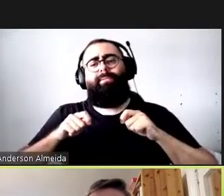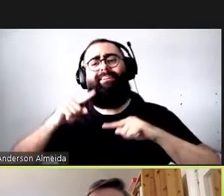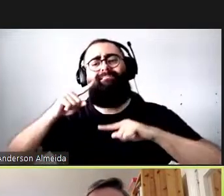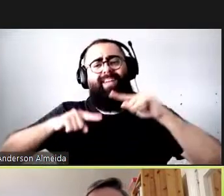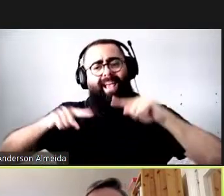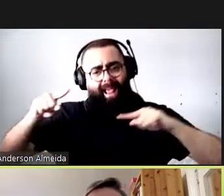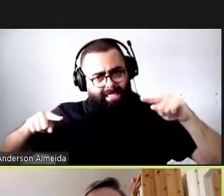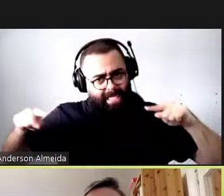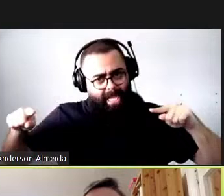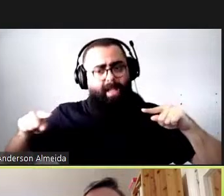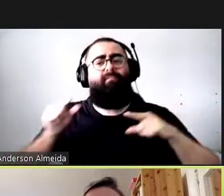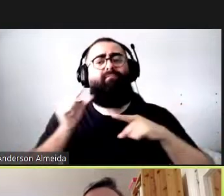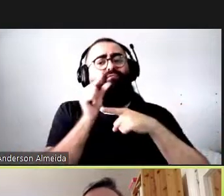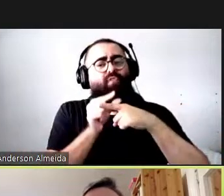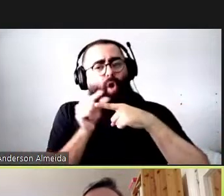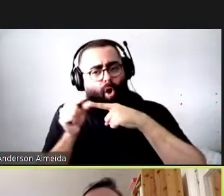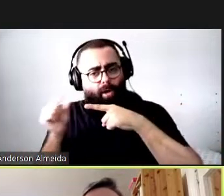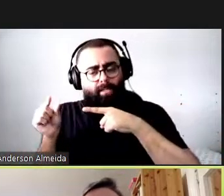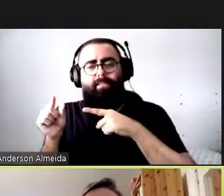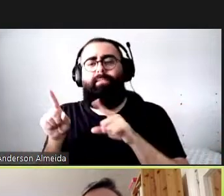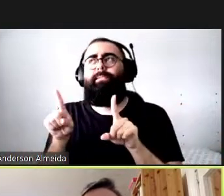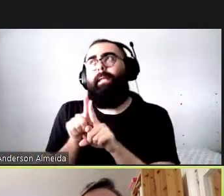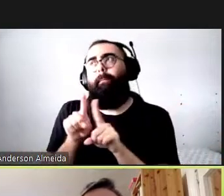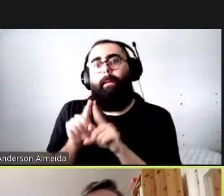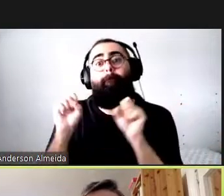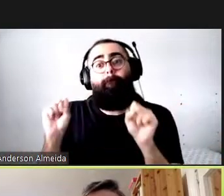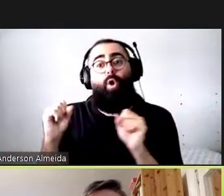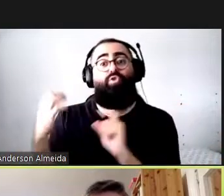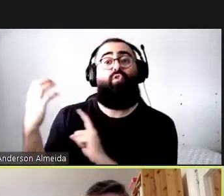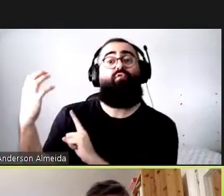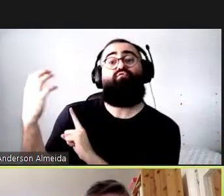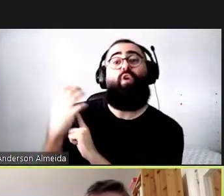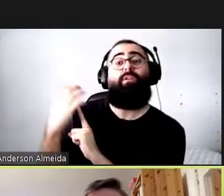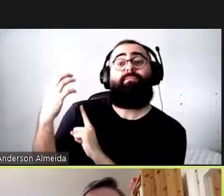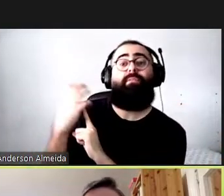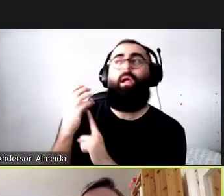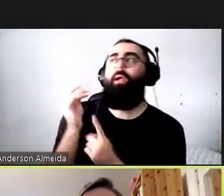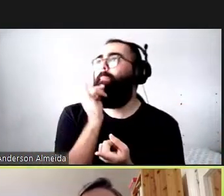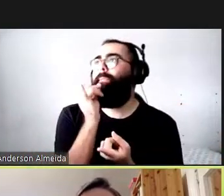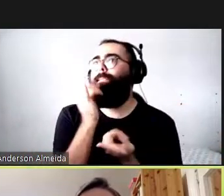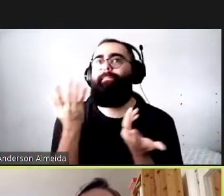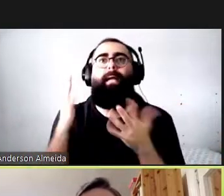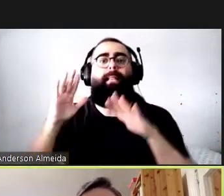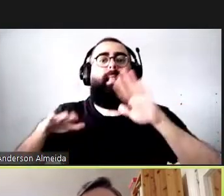phonetically and as an effect of somebody's signing style or the context.